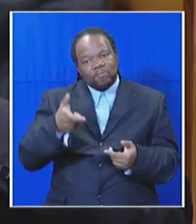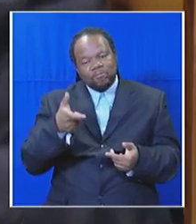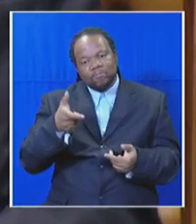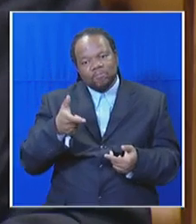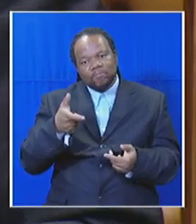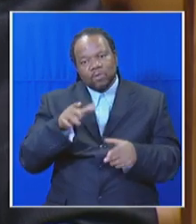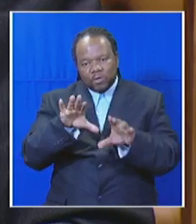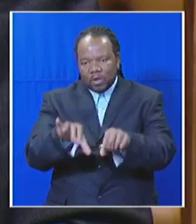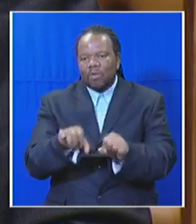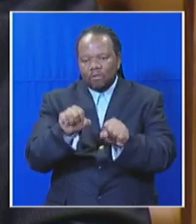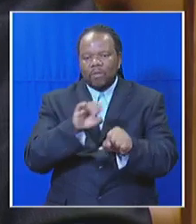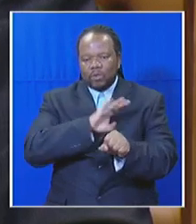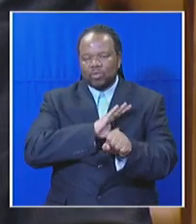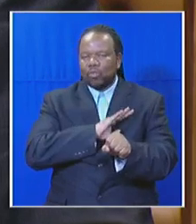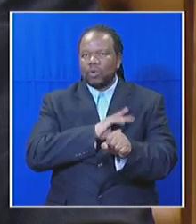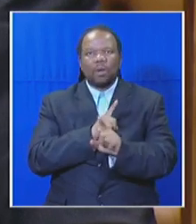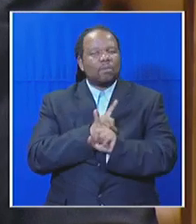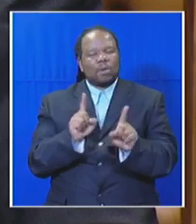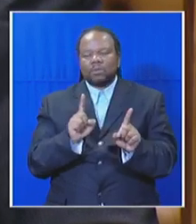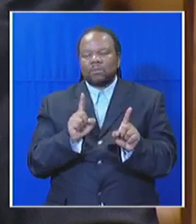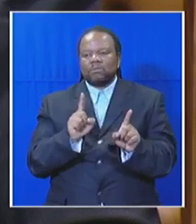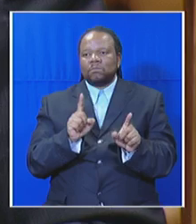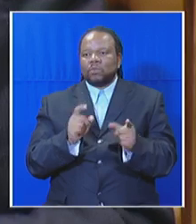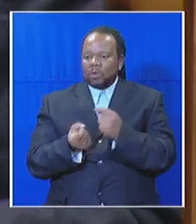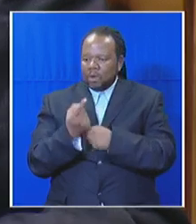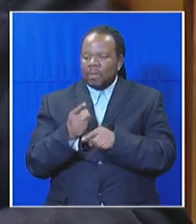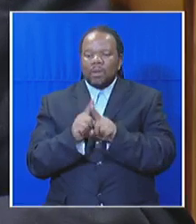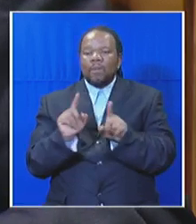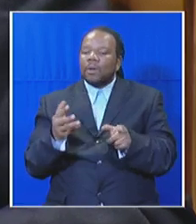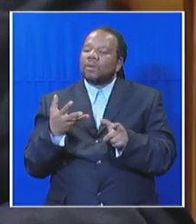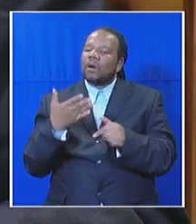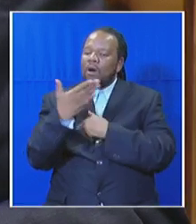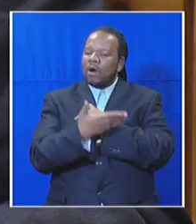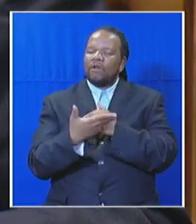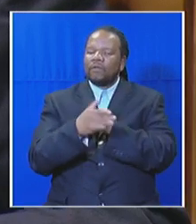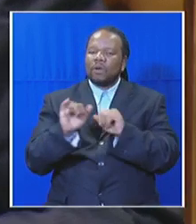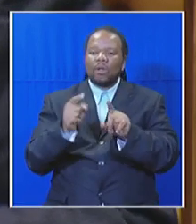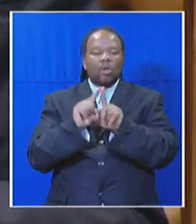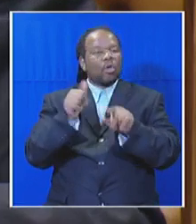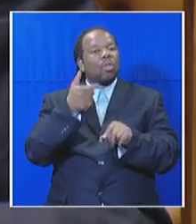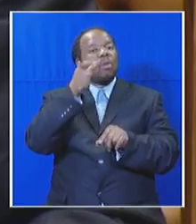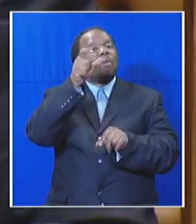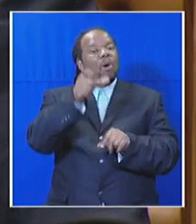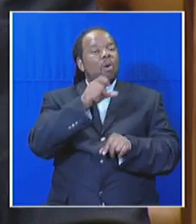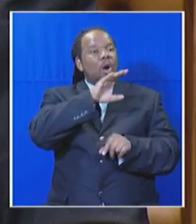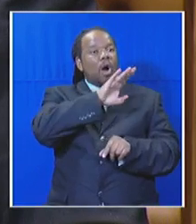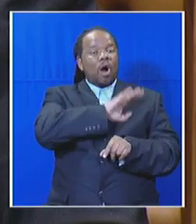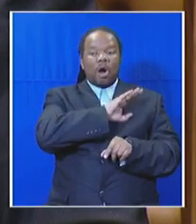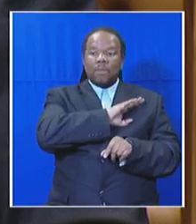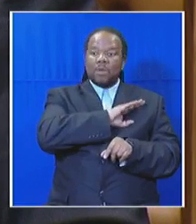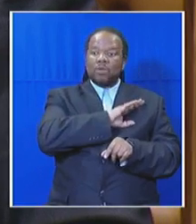are agreed on that one as the African countries. No military man can take over as it used to